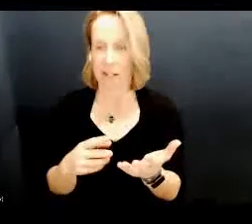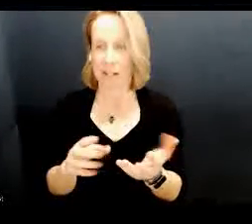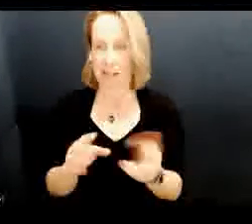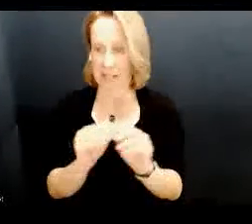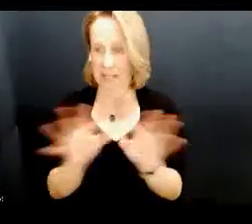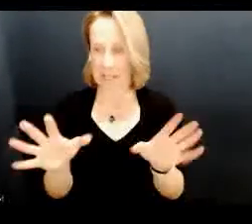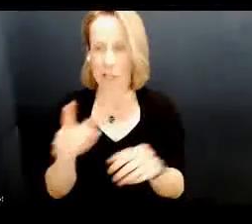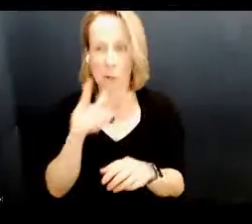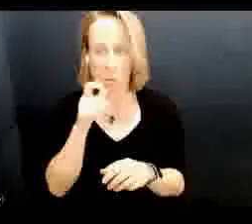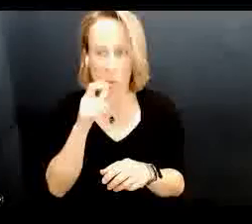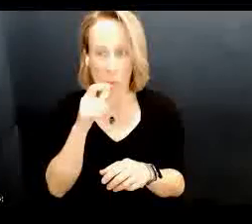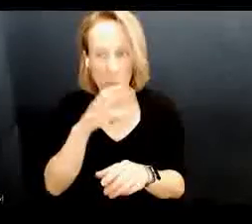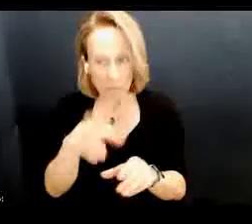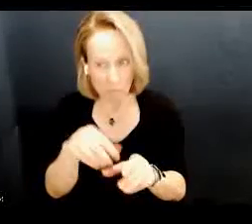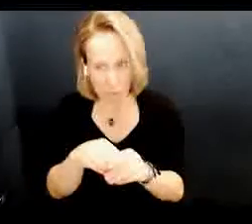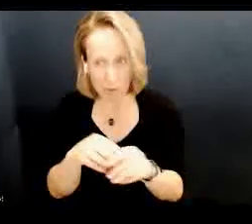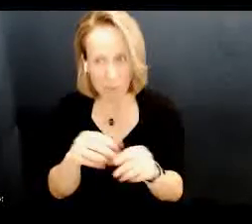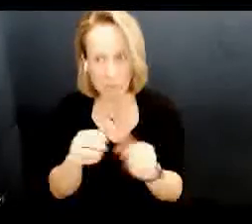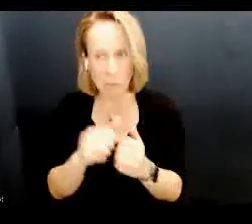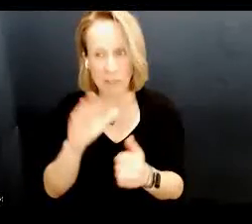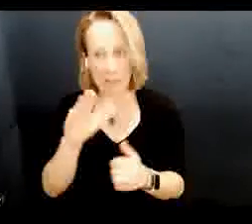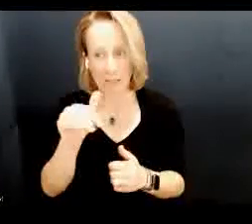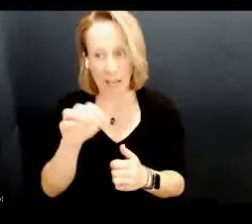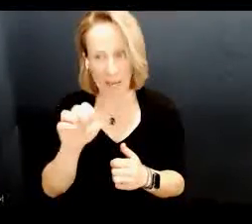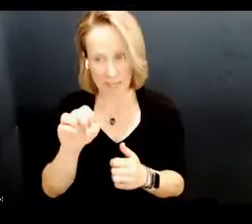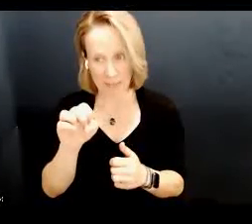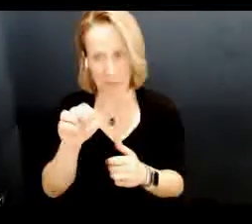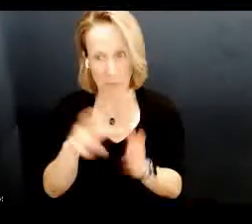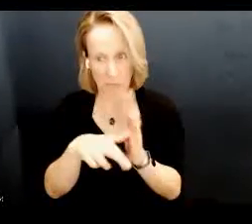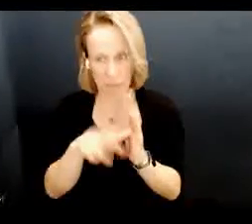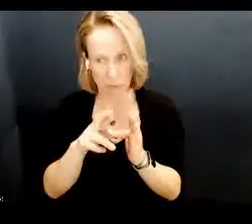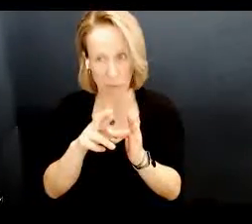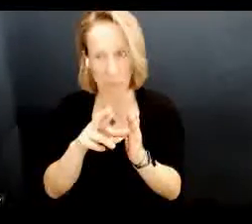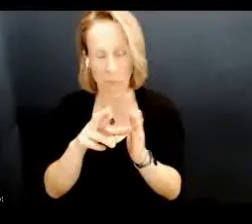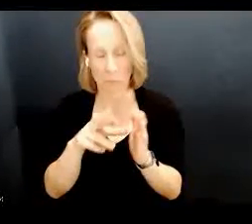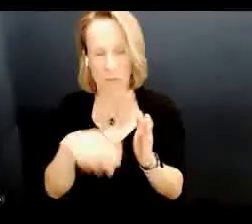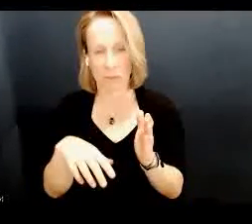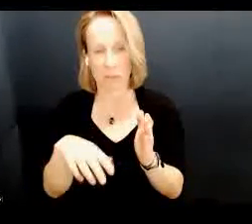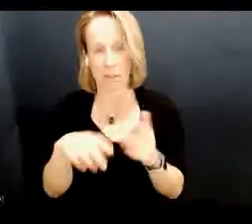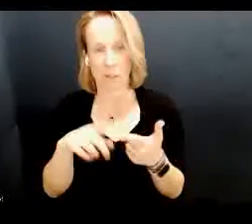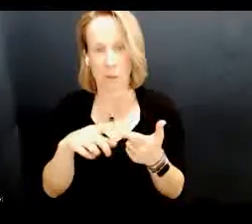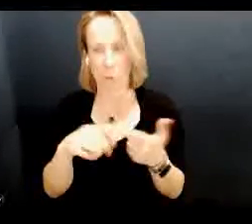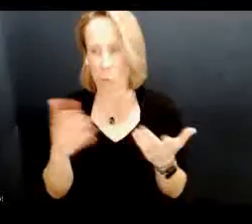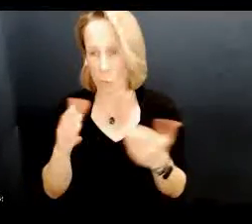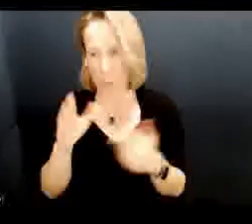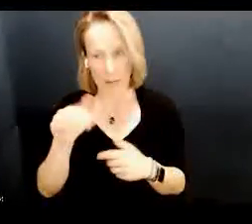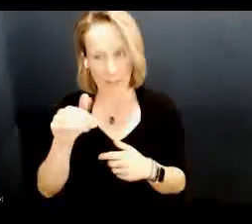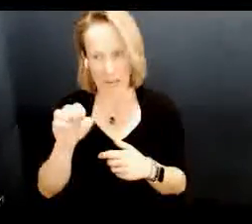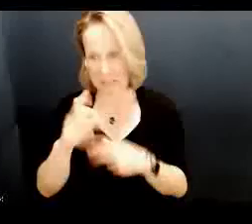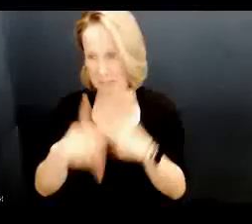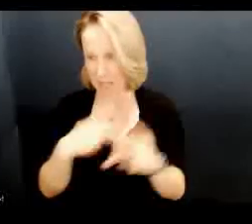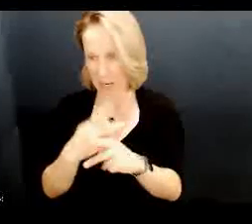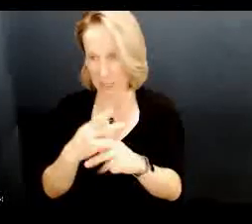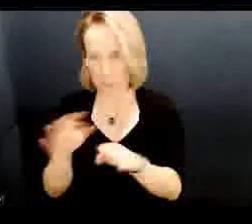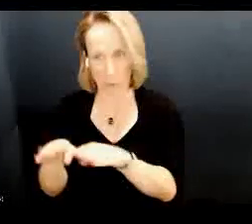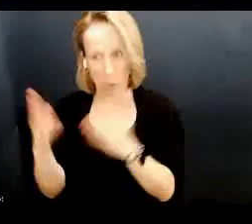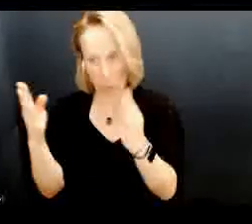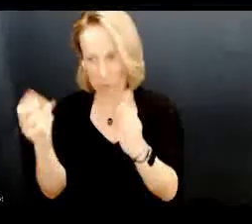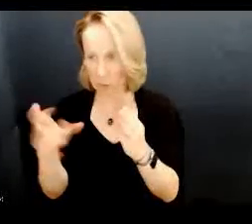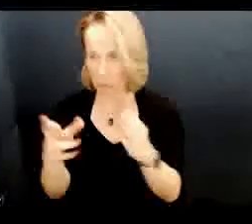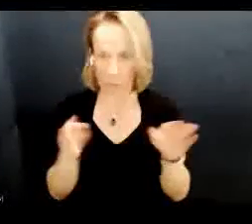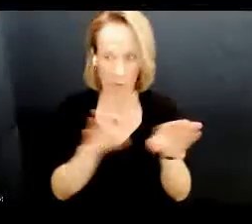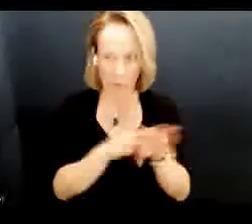in case reviews, what case types, so open or closed cases, should be